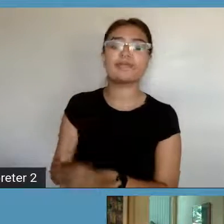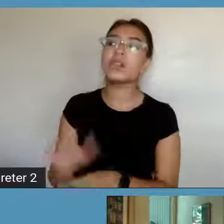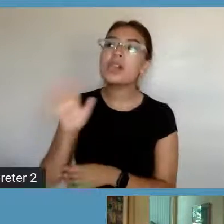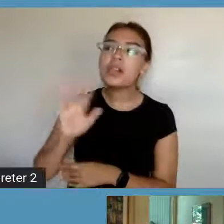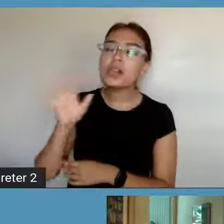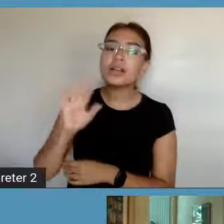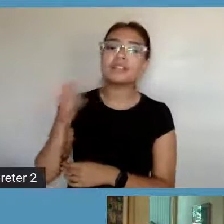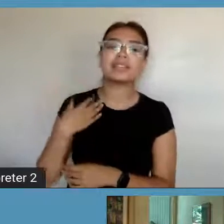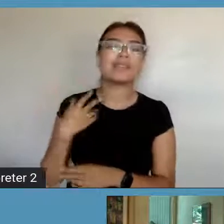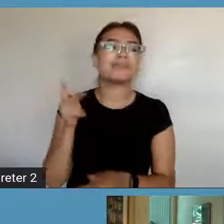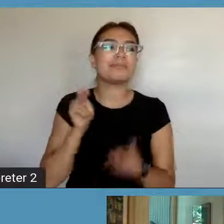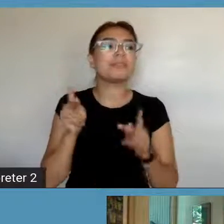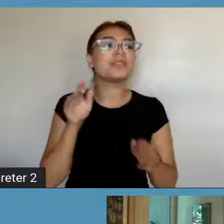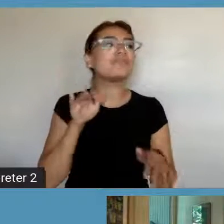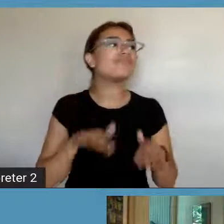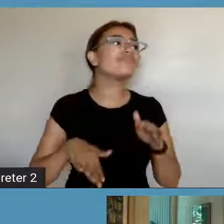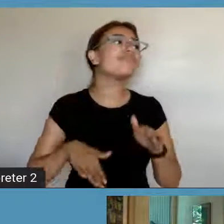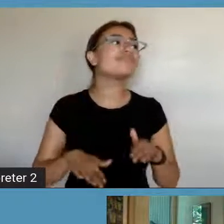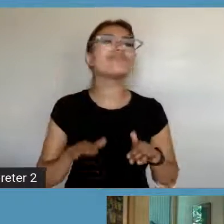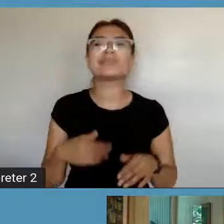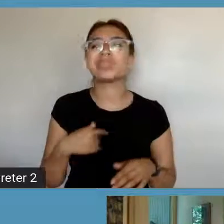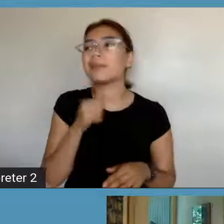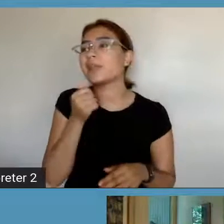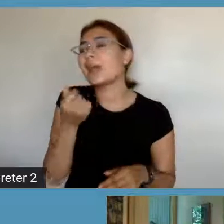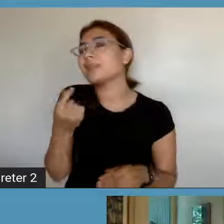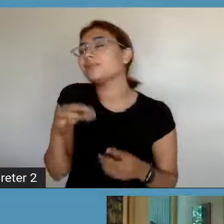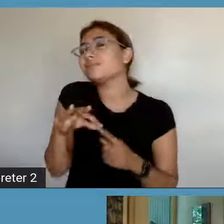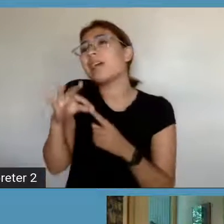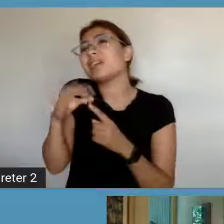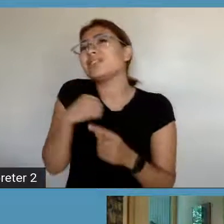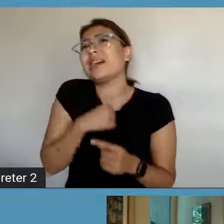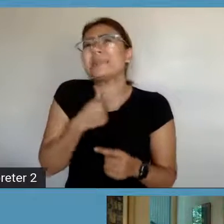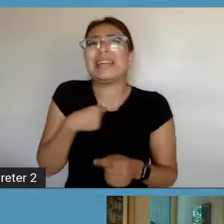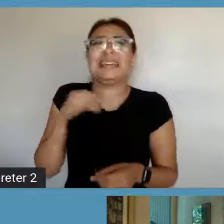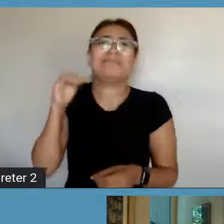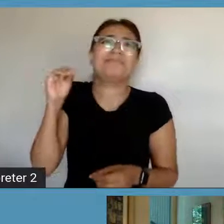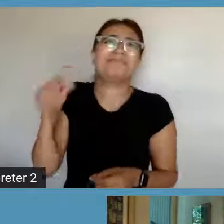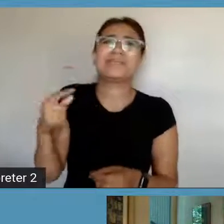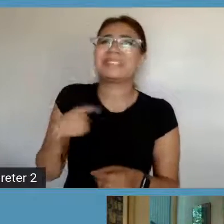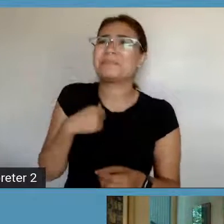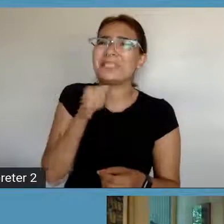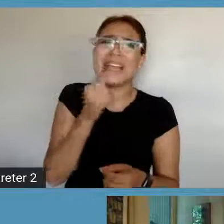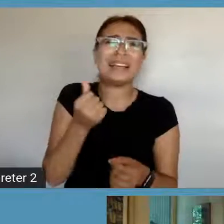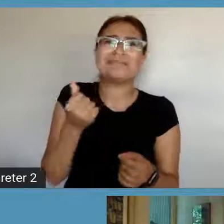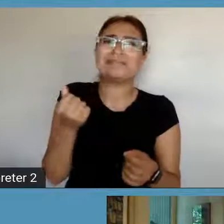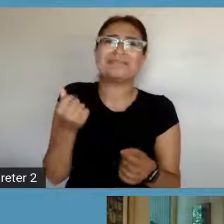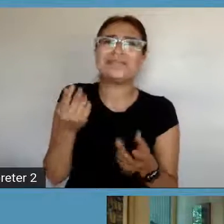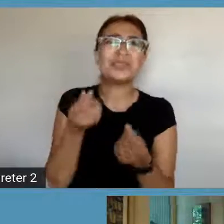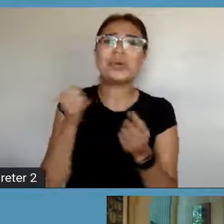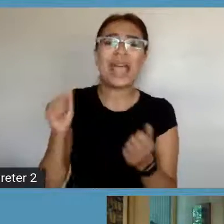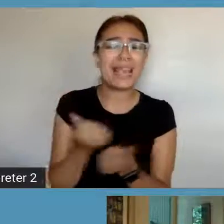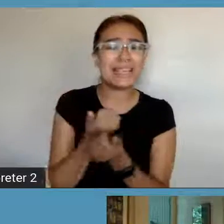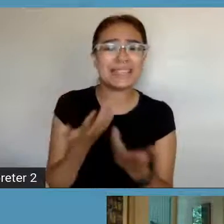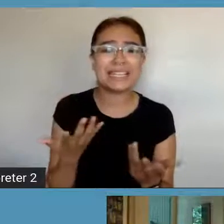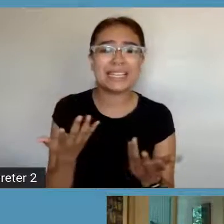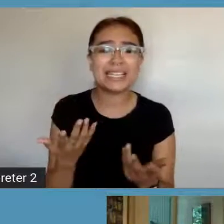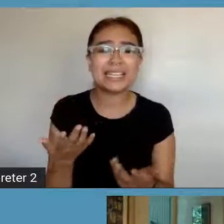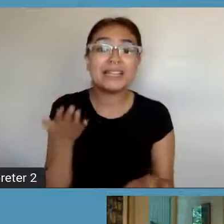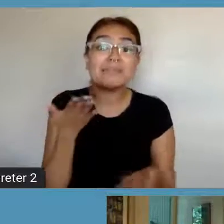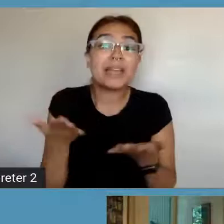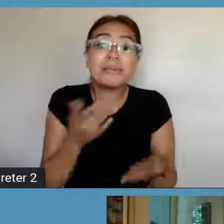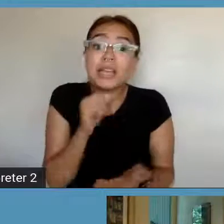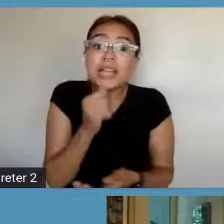around thinking, I'm not special. I haven't contributed. I haven't done anything. And, you know, maybe you weren't the first or the